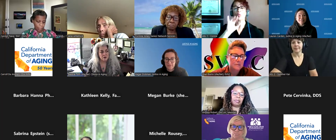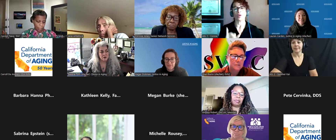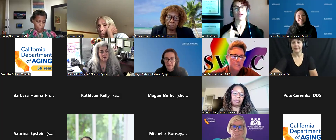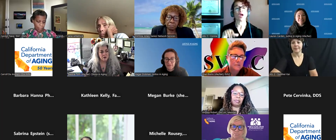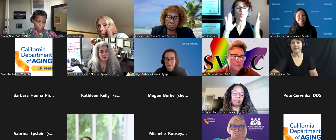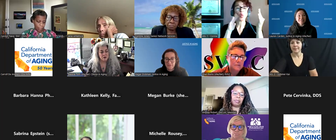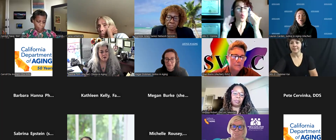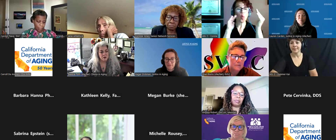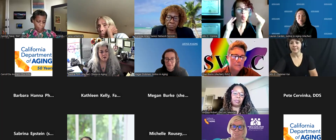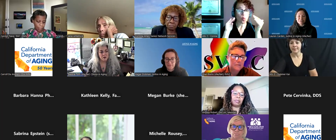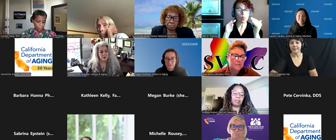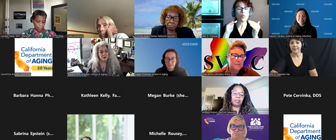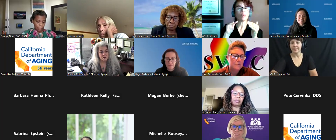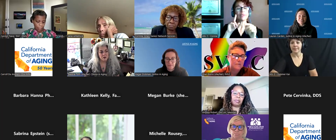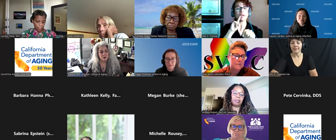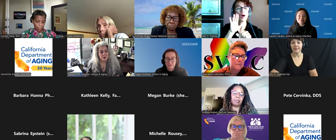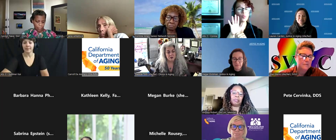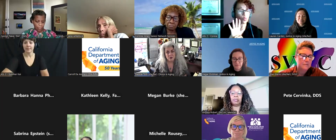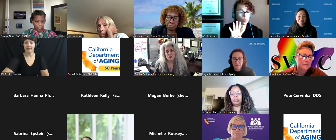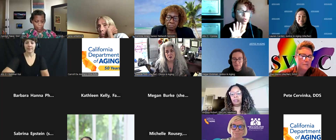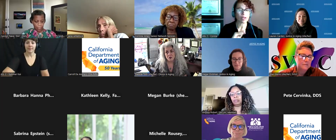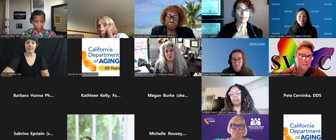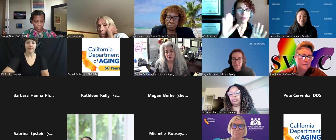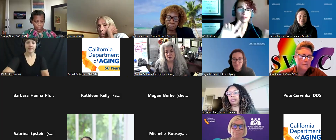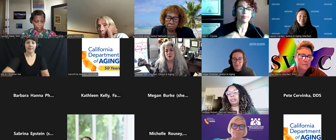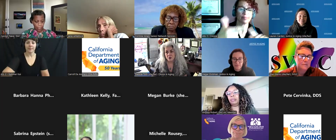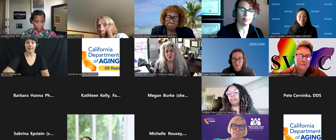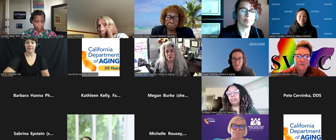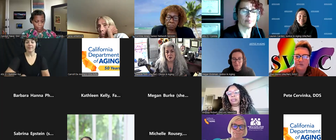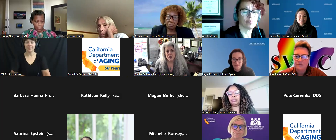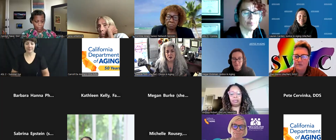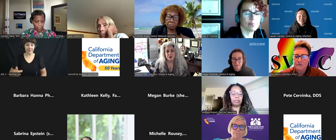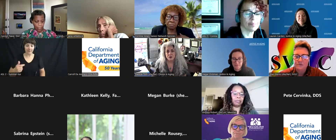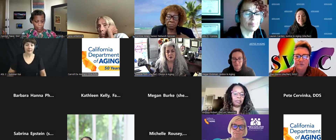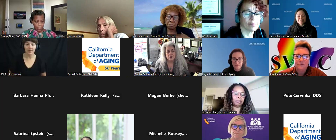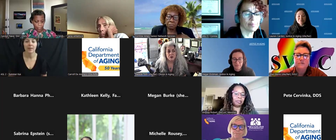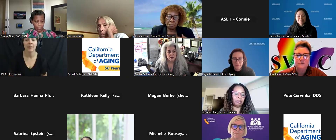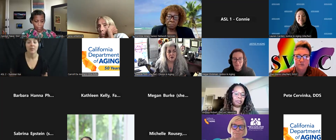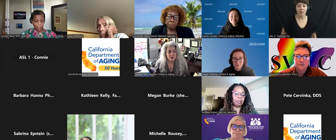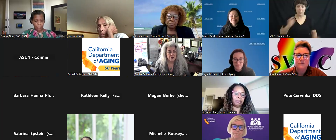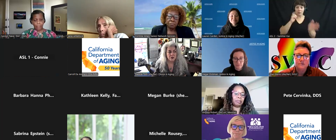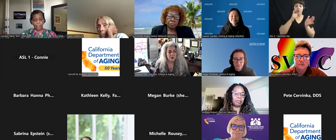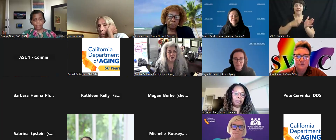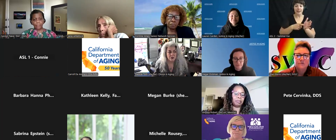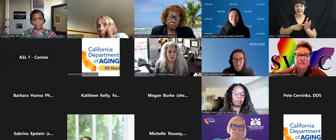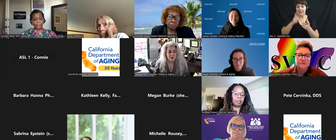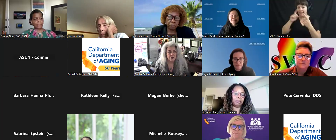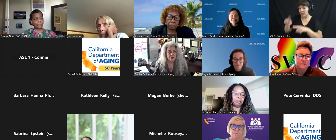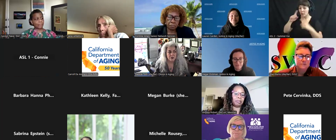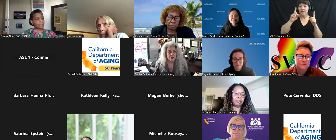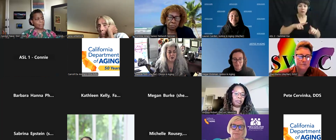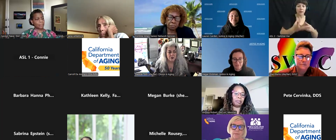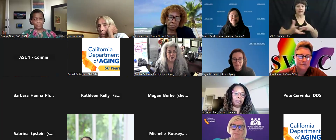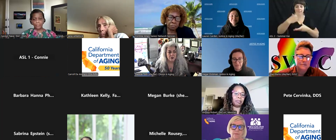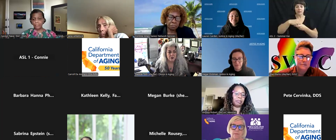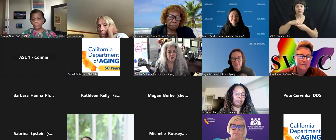hoping that the compromise includes that funding as well.